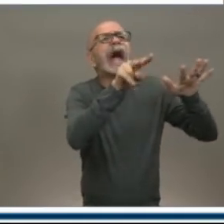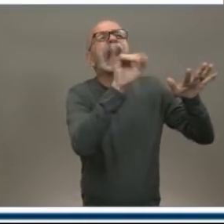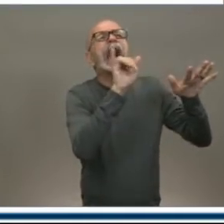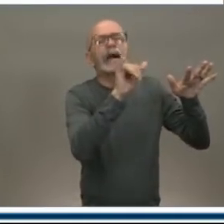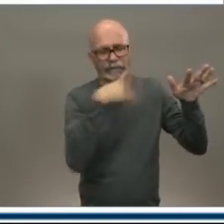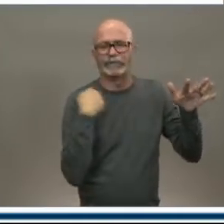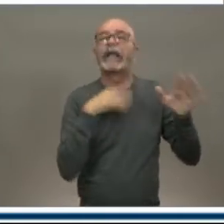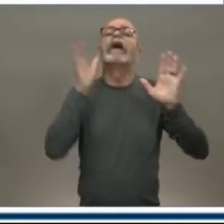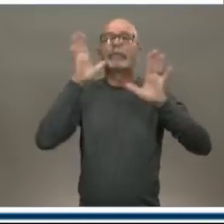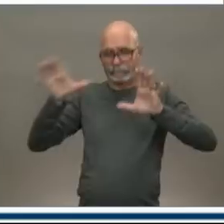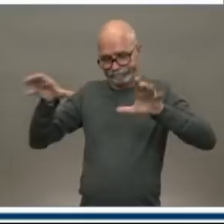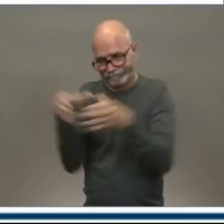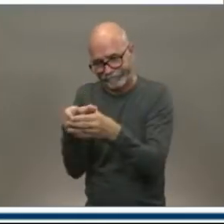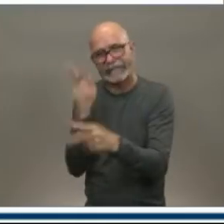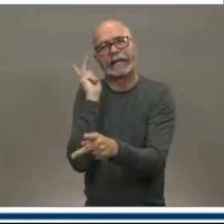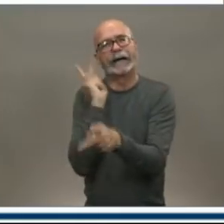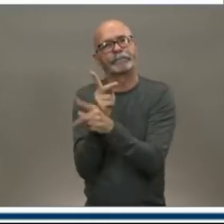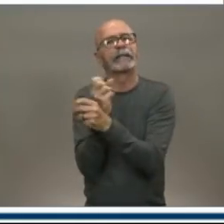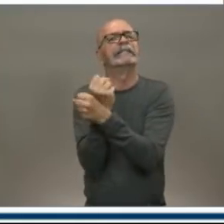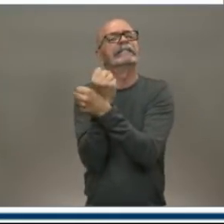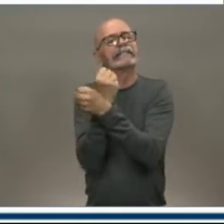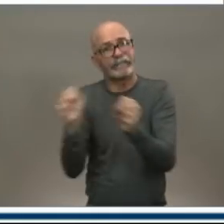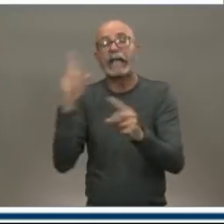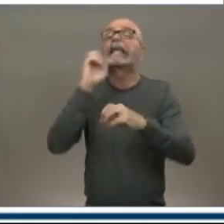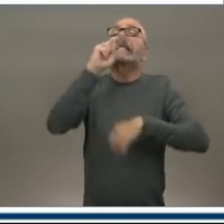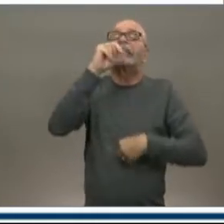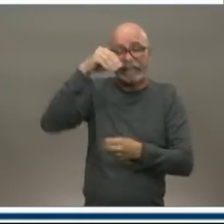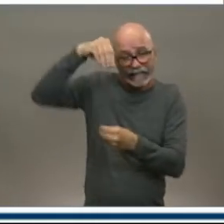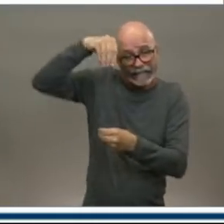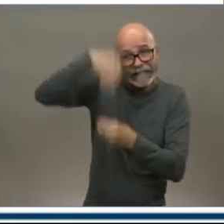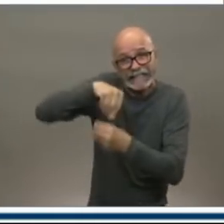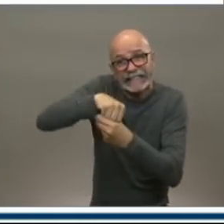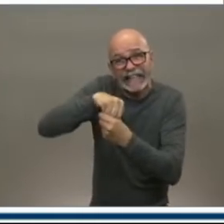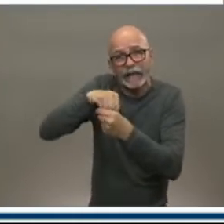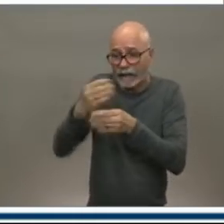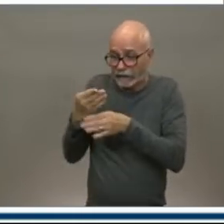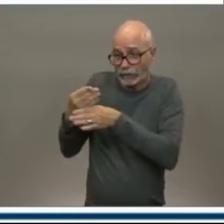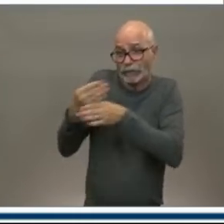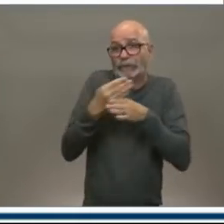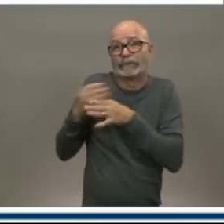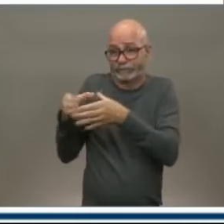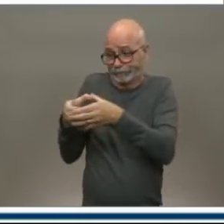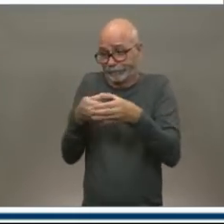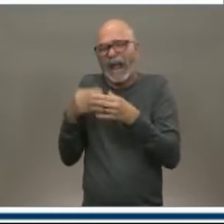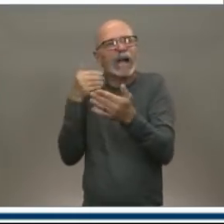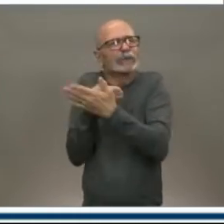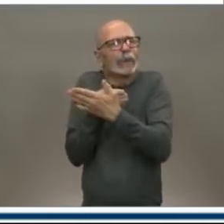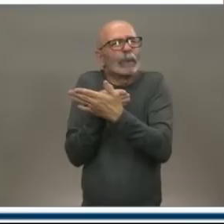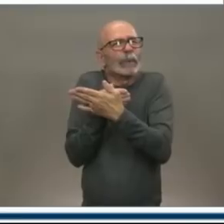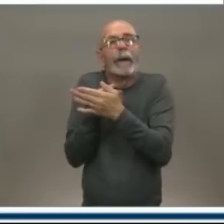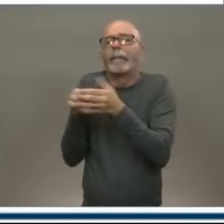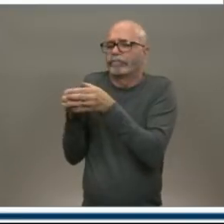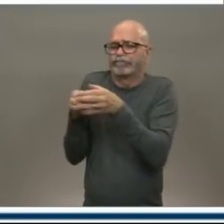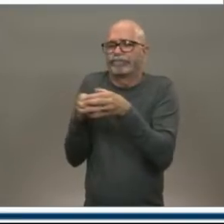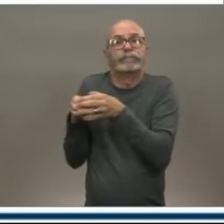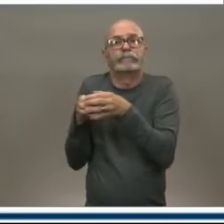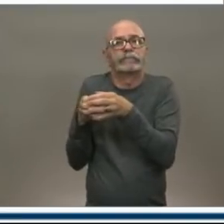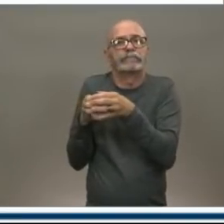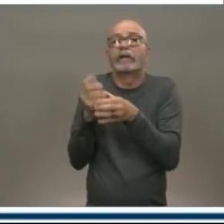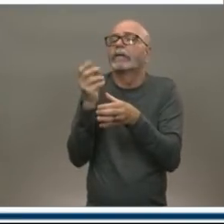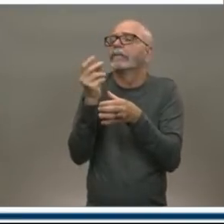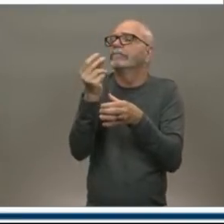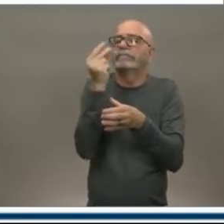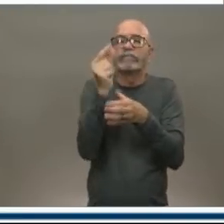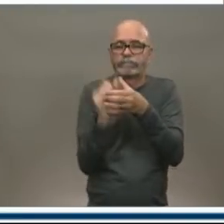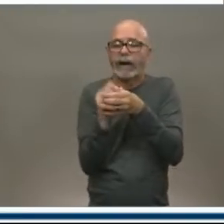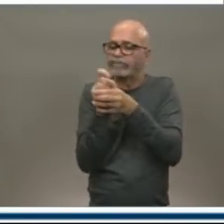especially indoors, in a shared airspace often, and especially when they're close together. And that alone